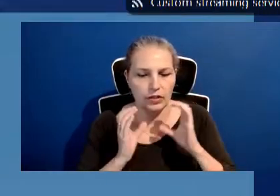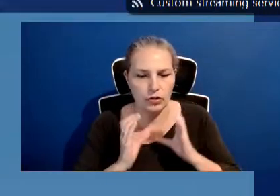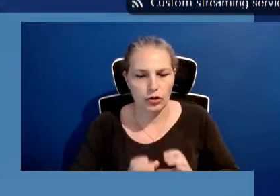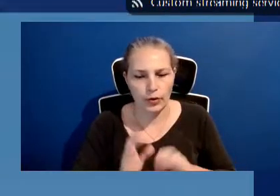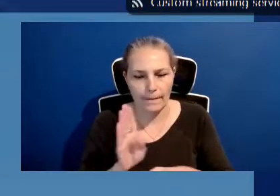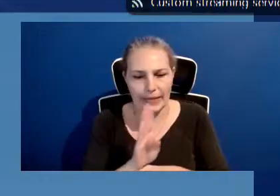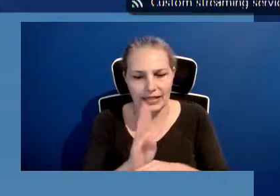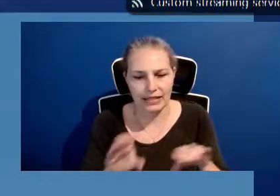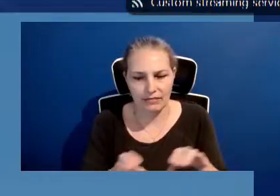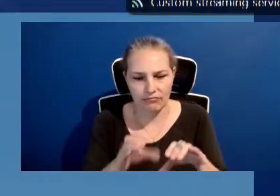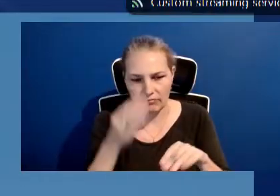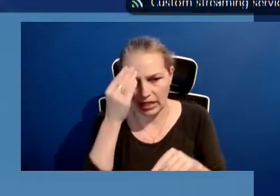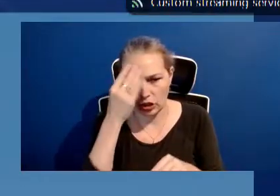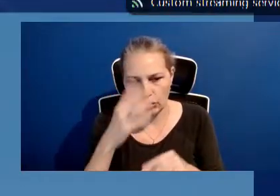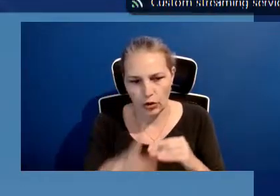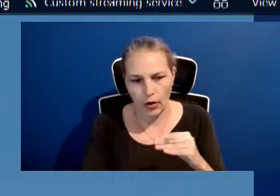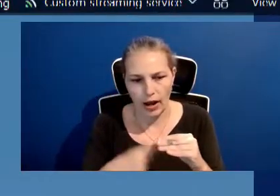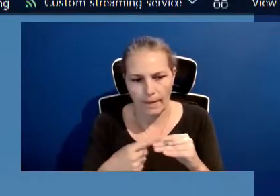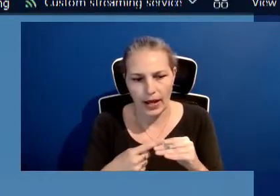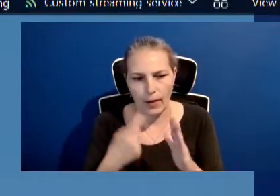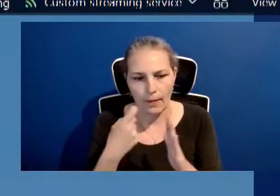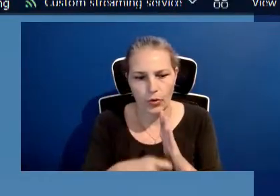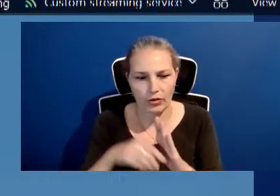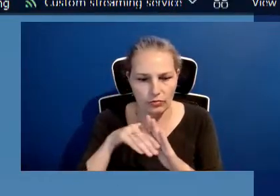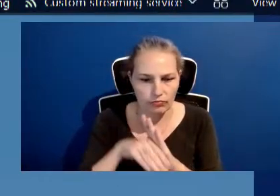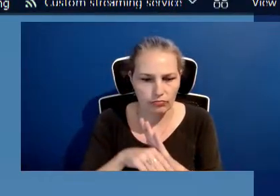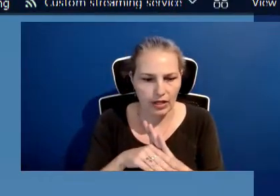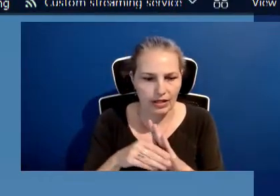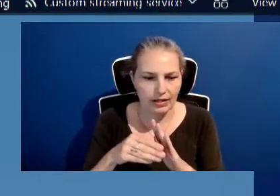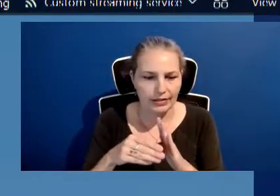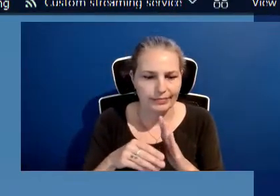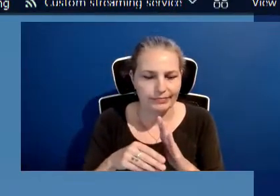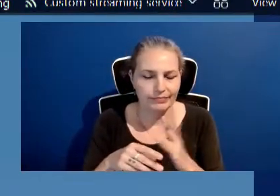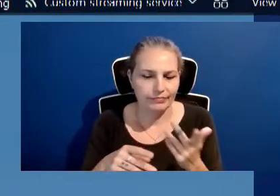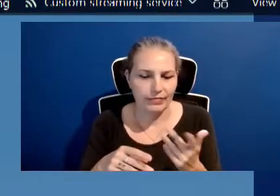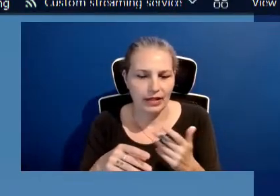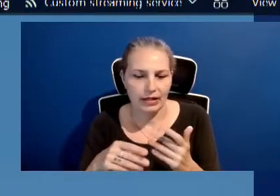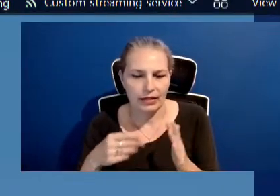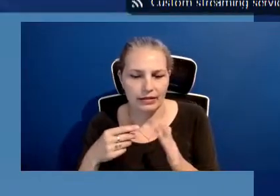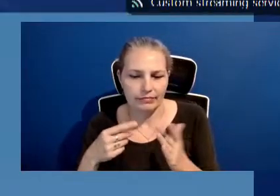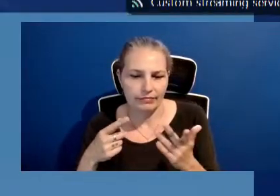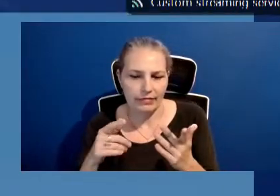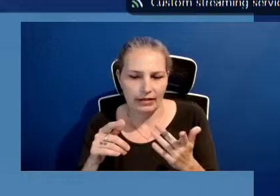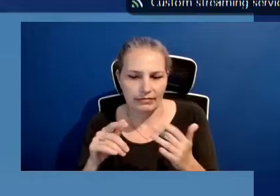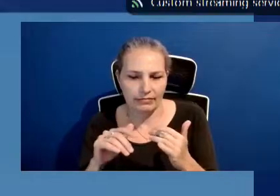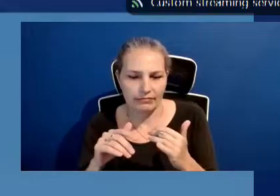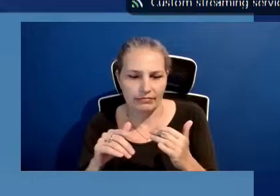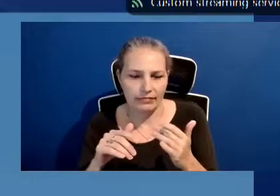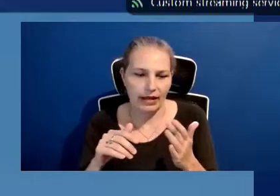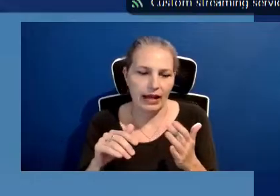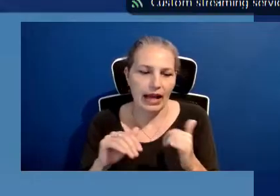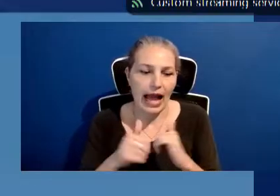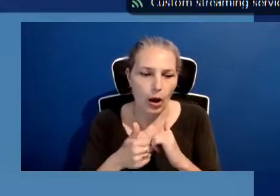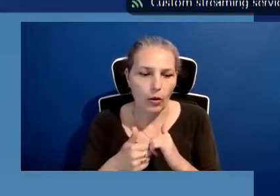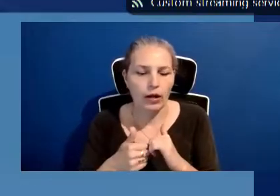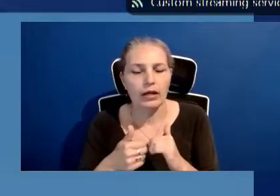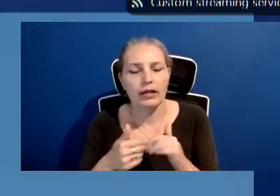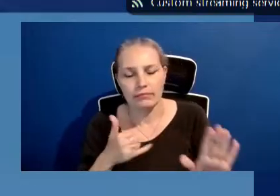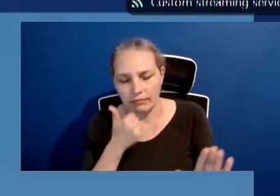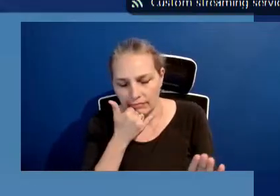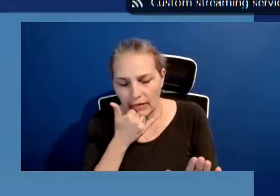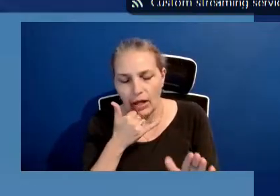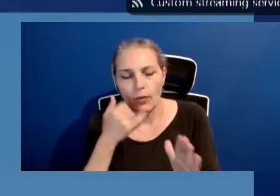and how LA County is working to protect you. Price gouging is the act of raising prices of goods and services